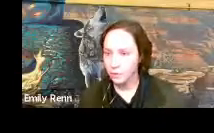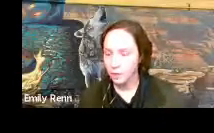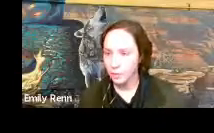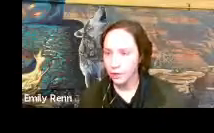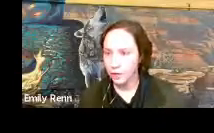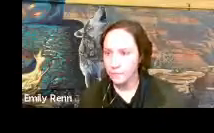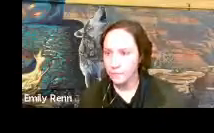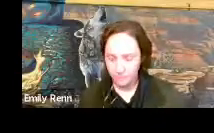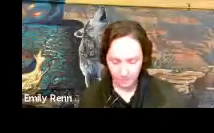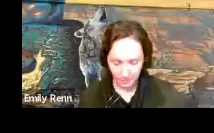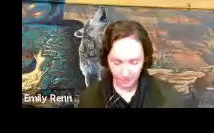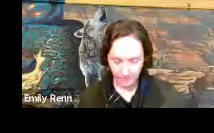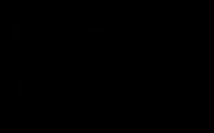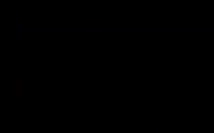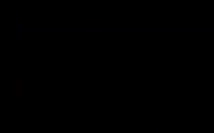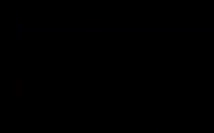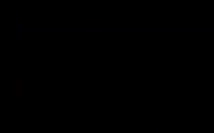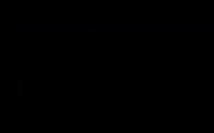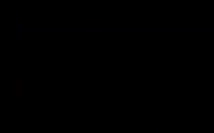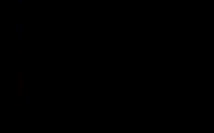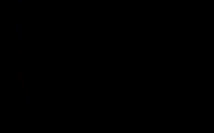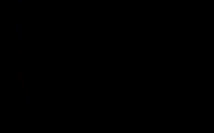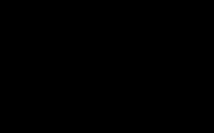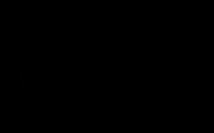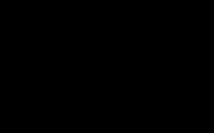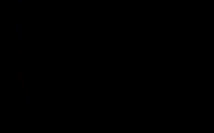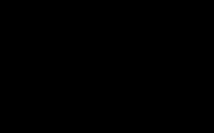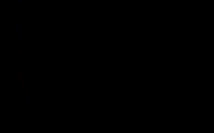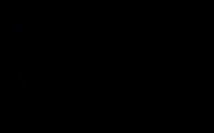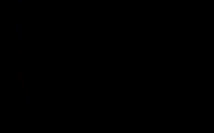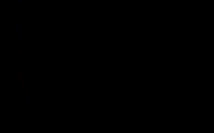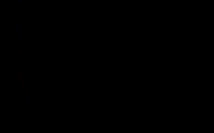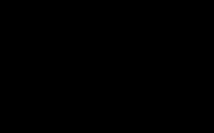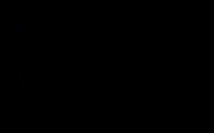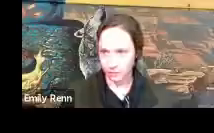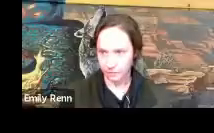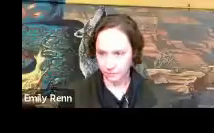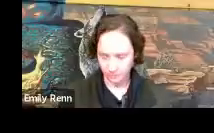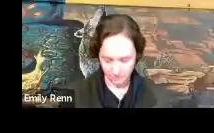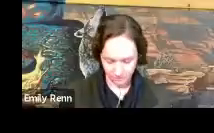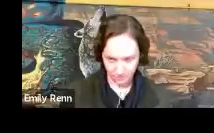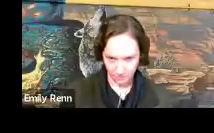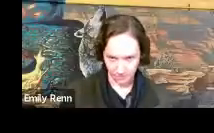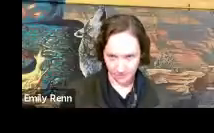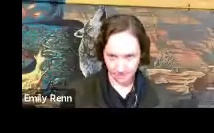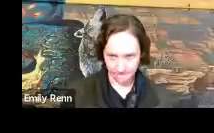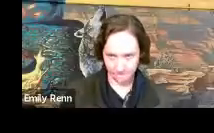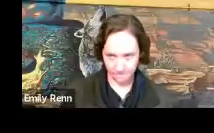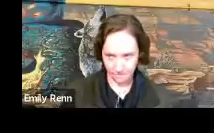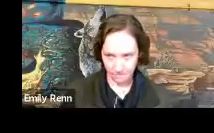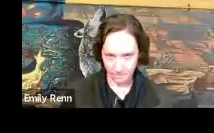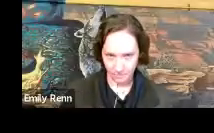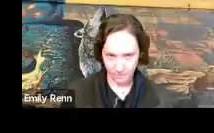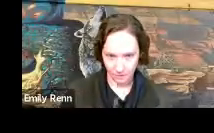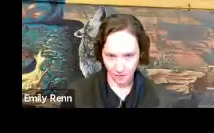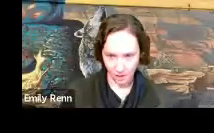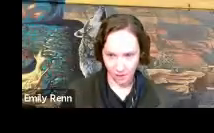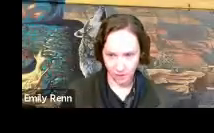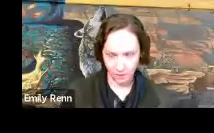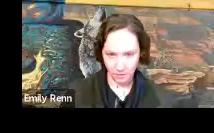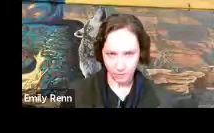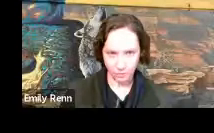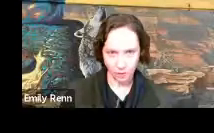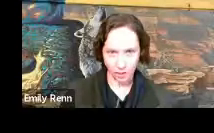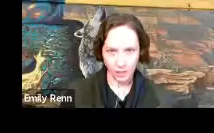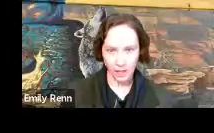Can you hear me okay? Yeah, you cut out there. Oh, sorry. About the last 30 seconds.